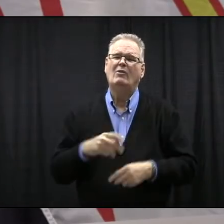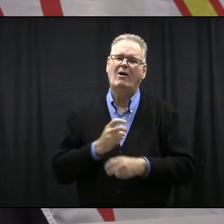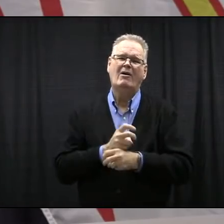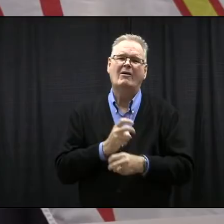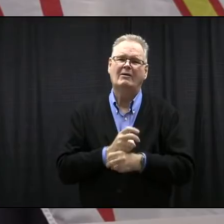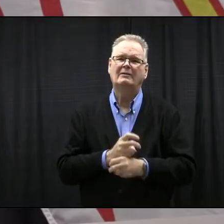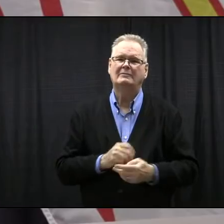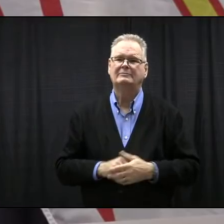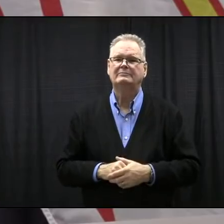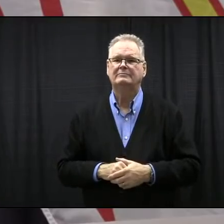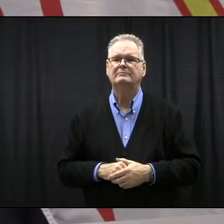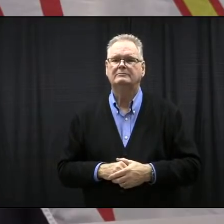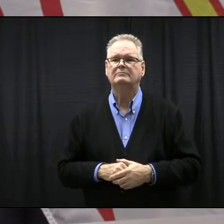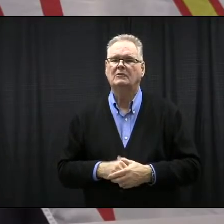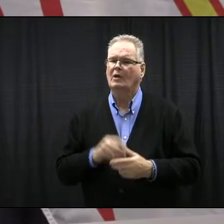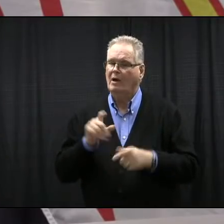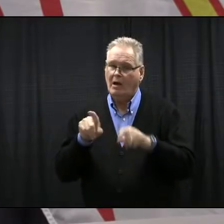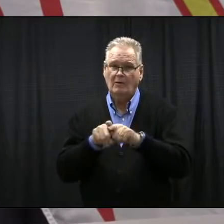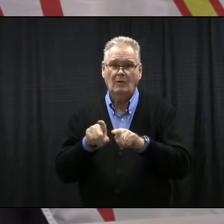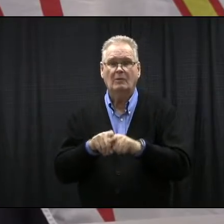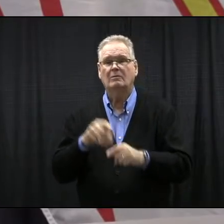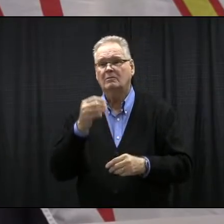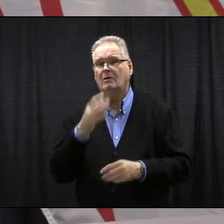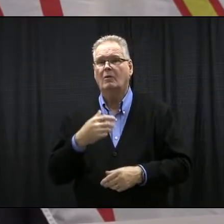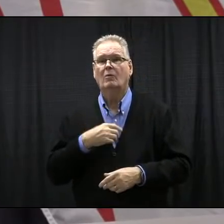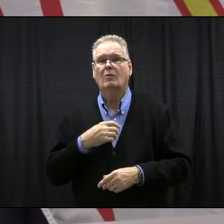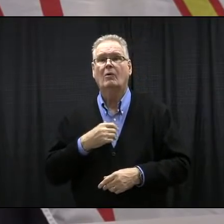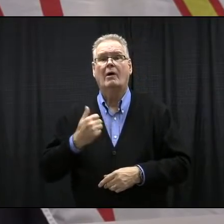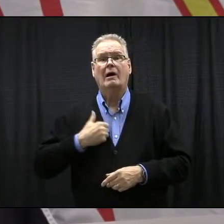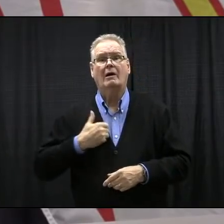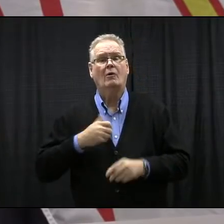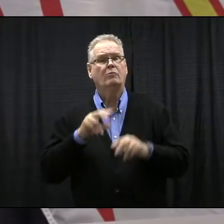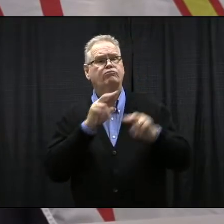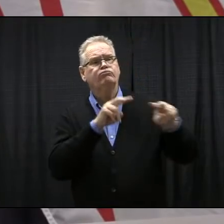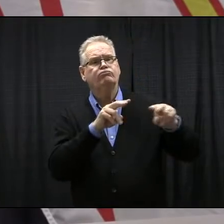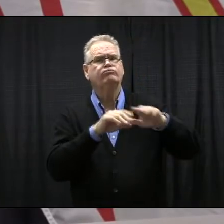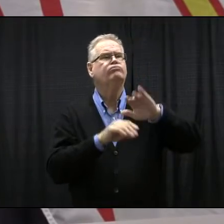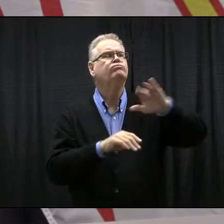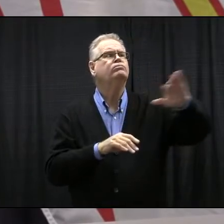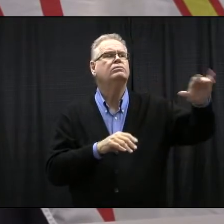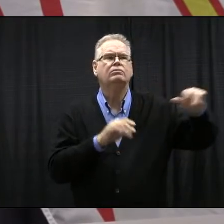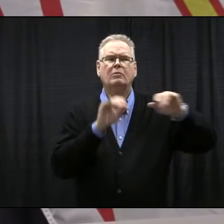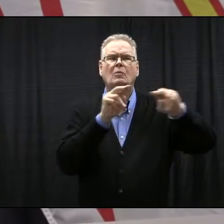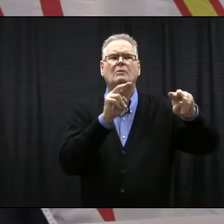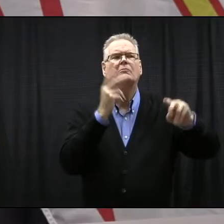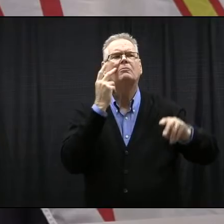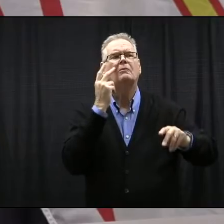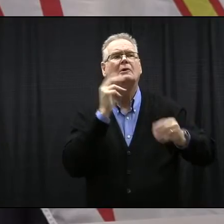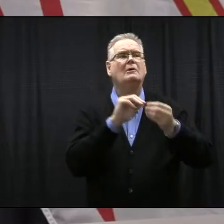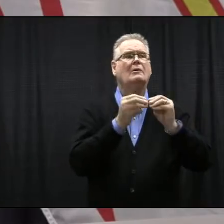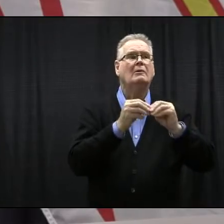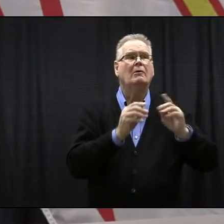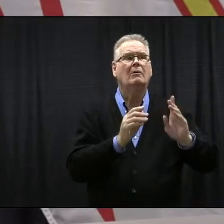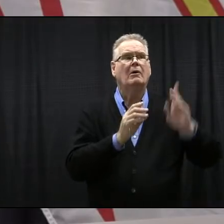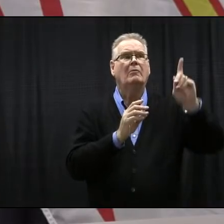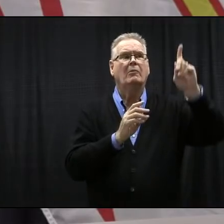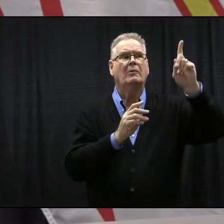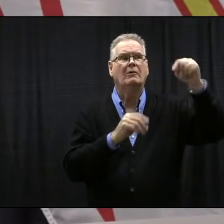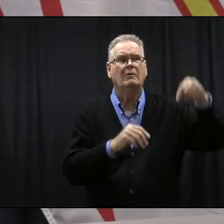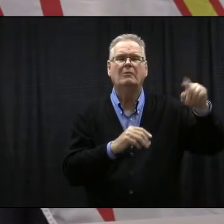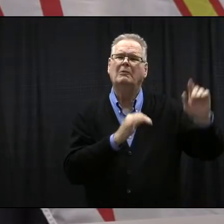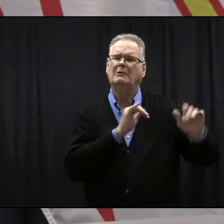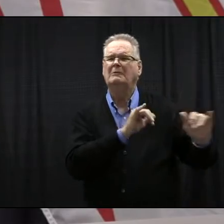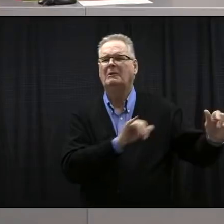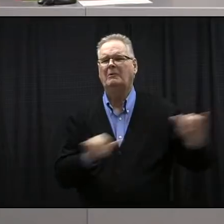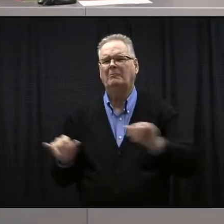elsewhere in the country. So considering we're seeing some provinces now with numbers that are even surpassing what they saw in previous